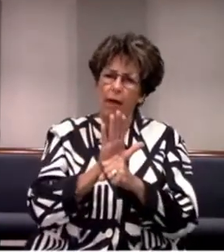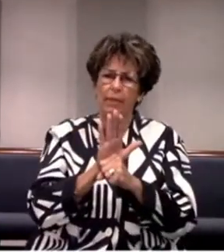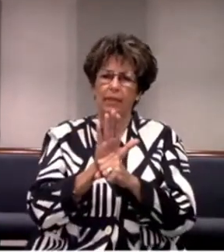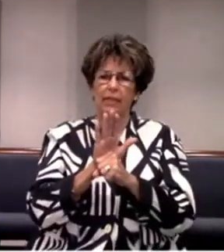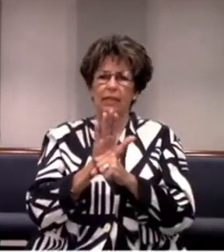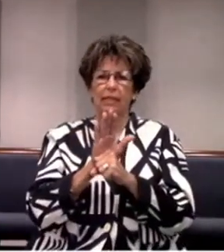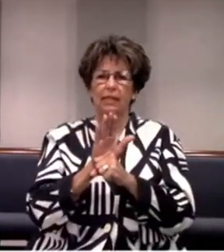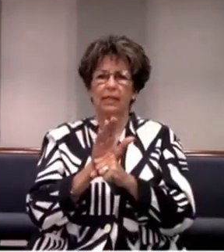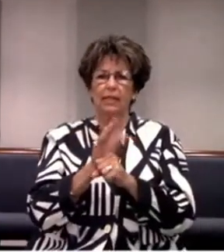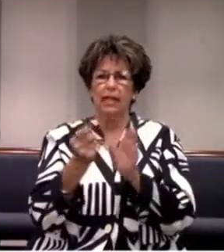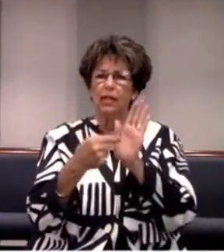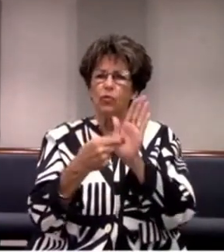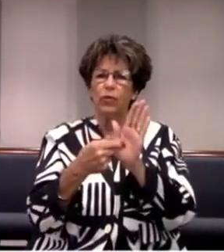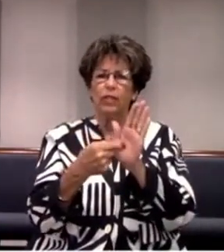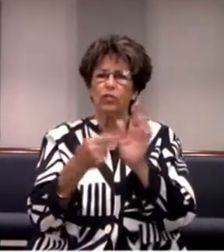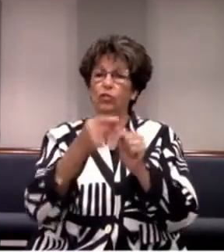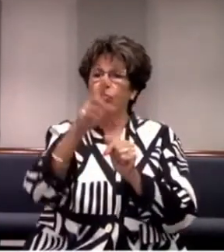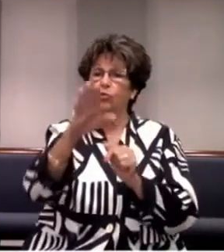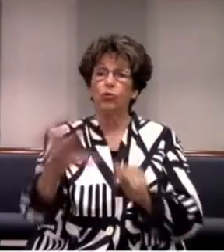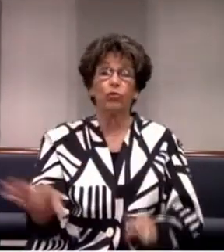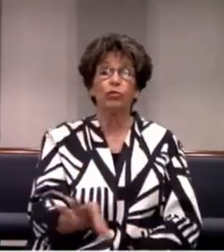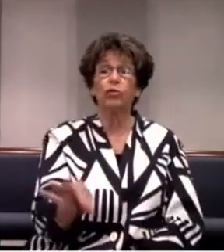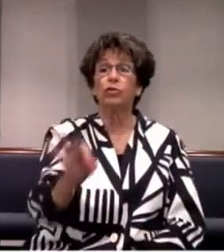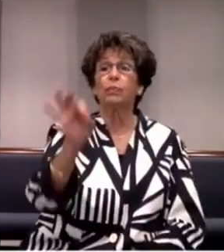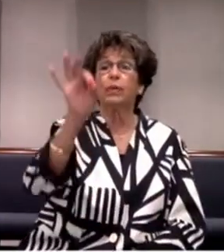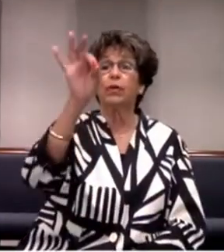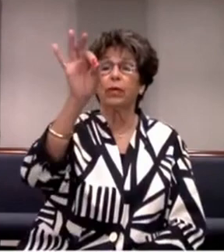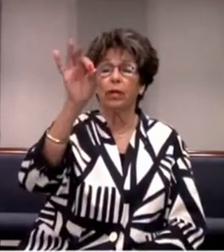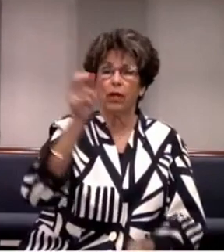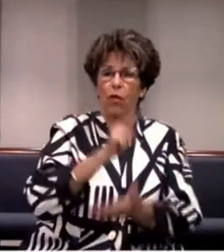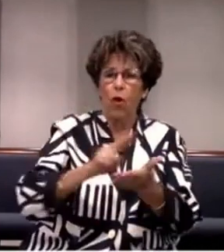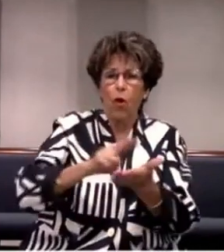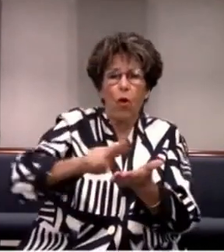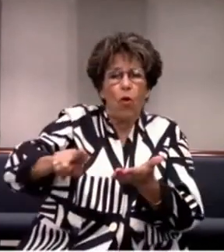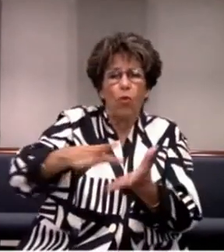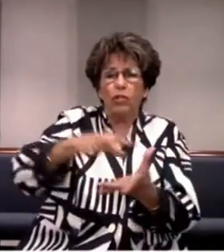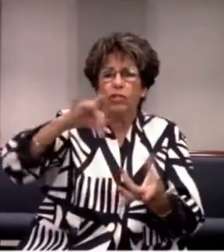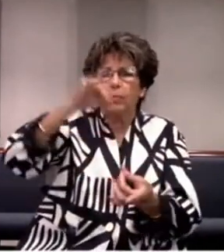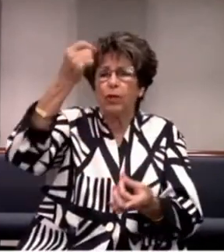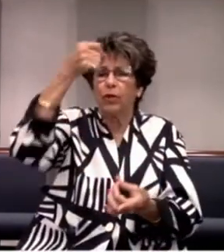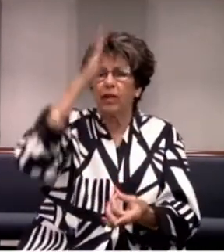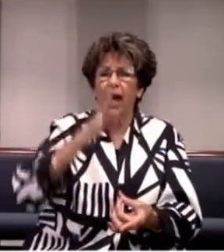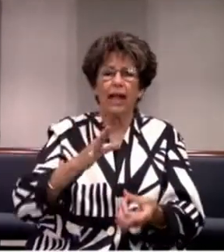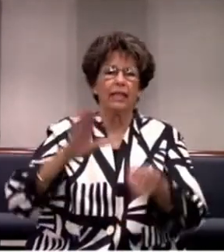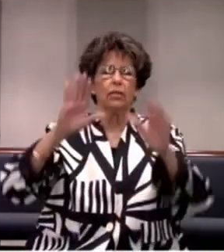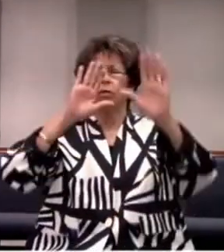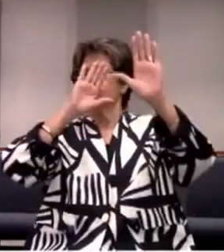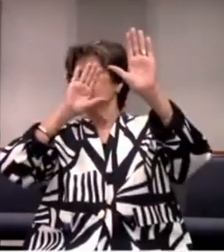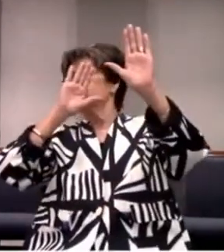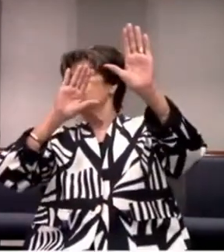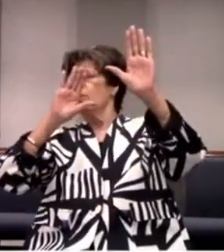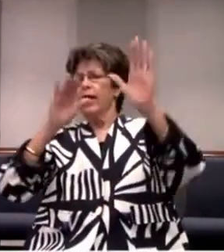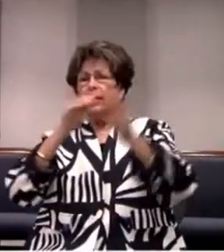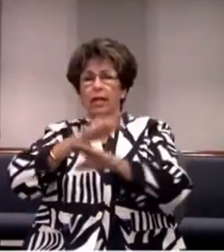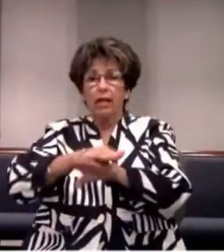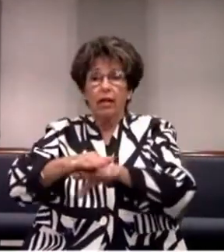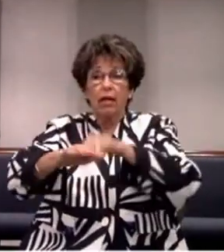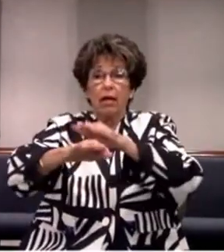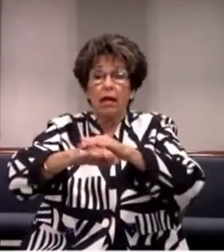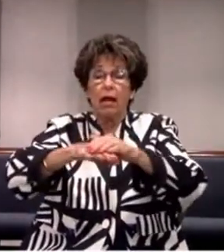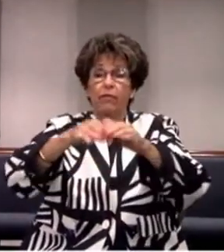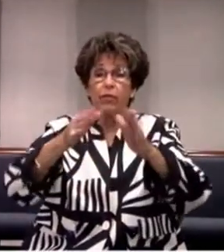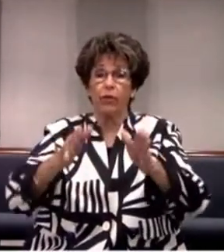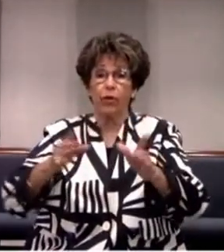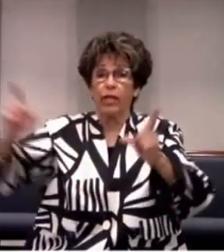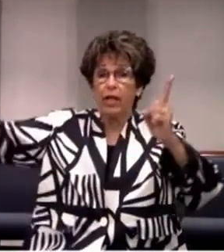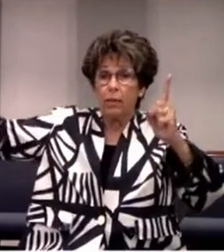witnesses with your spirit. The Holy Spirit of God is the great comforter. He's the one that comes